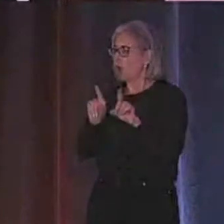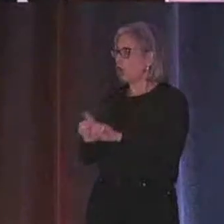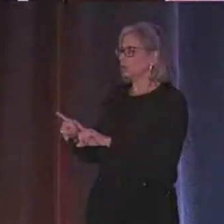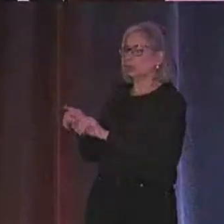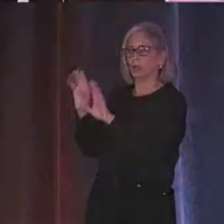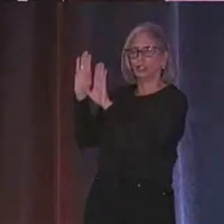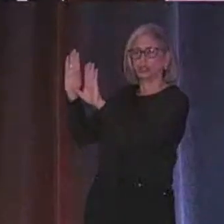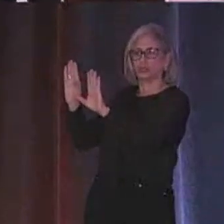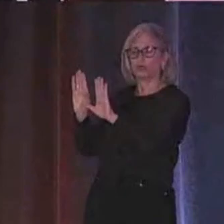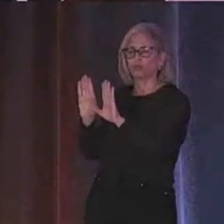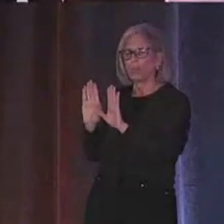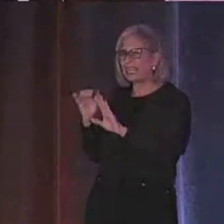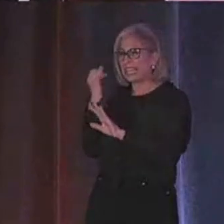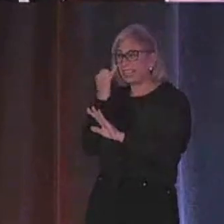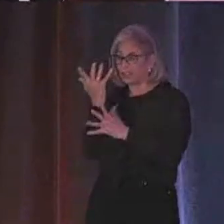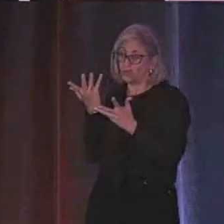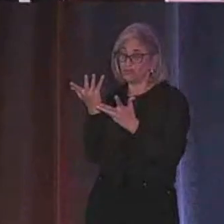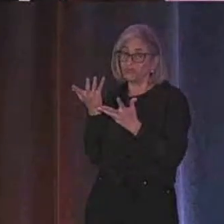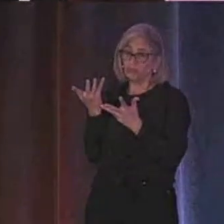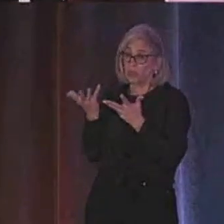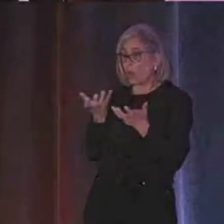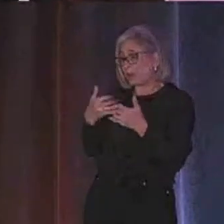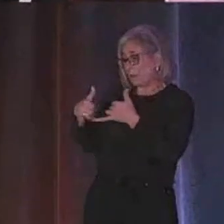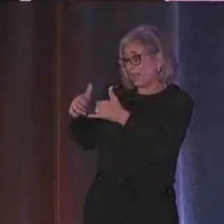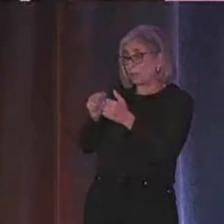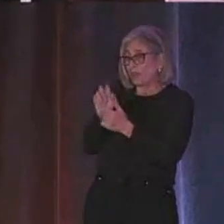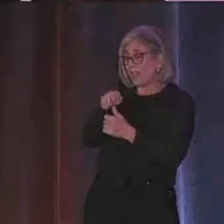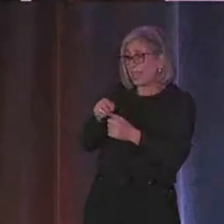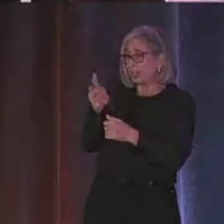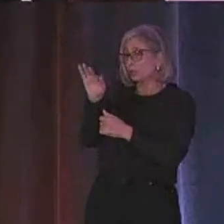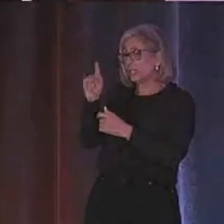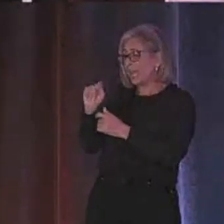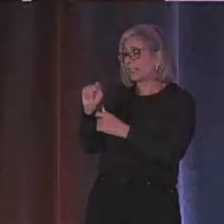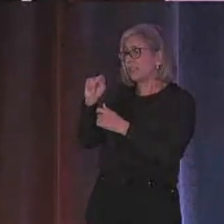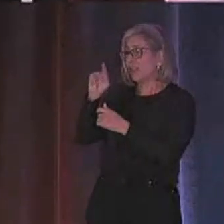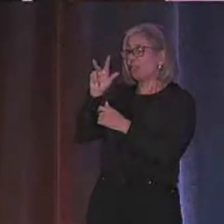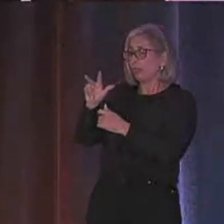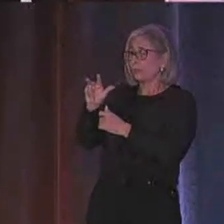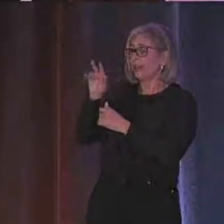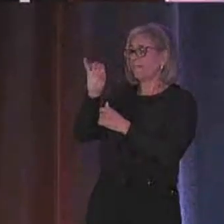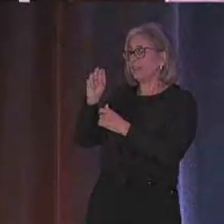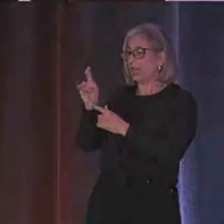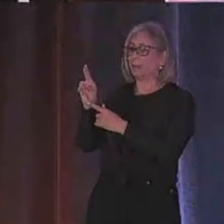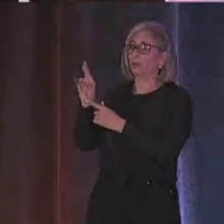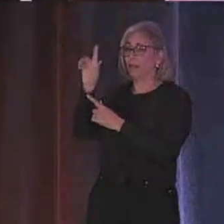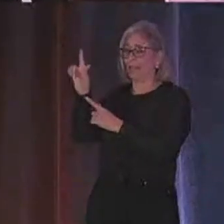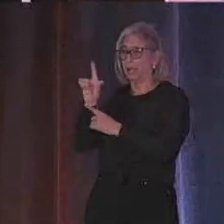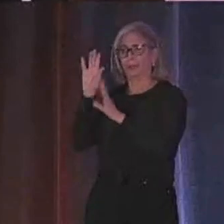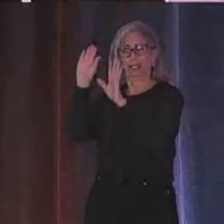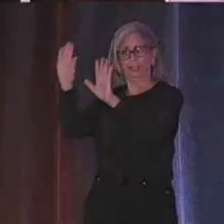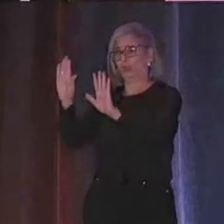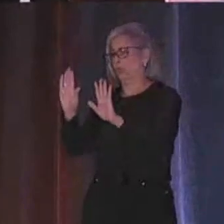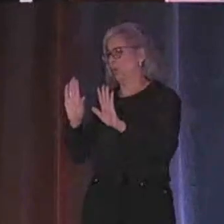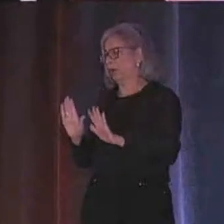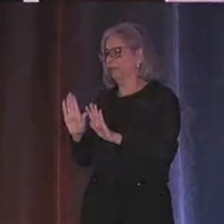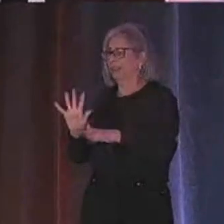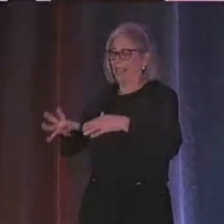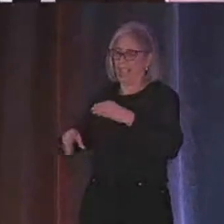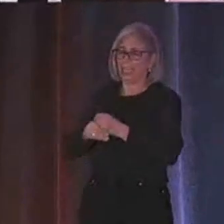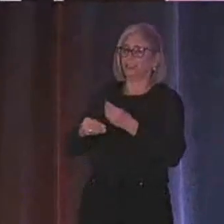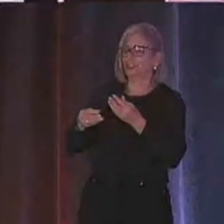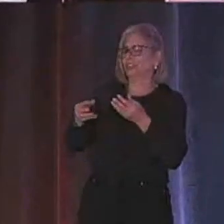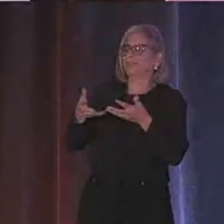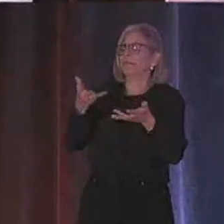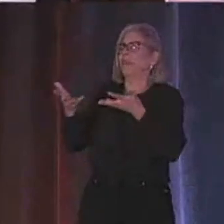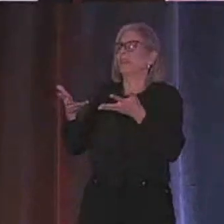great, if you're into that, you can look into React 3 Fiber Perf library, which is also great. It gives you some more bells and